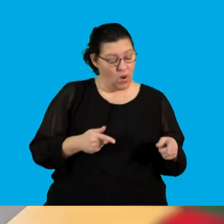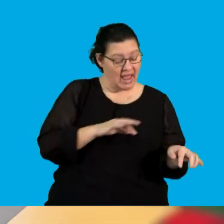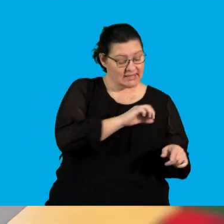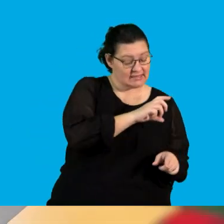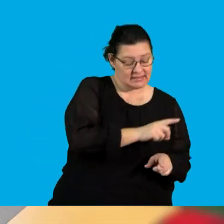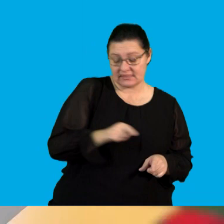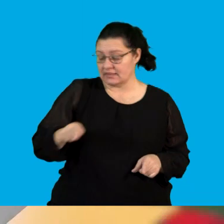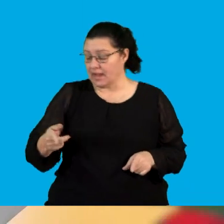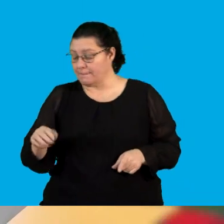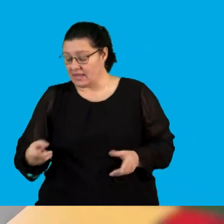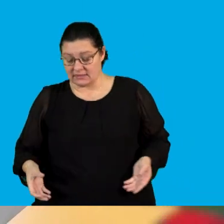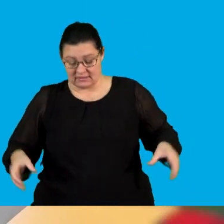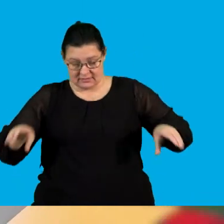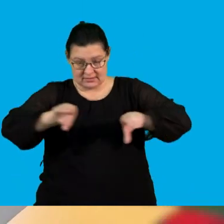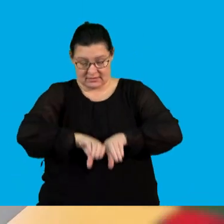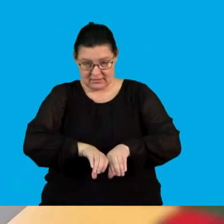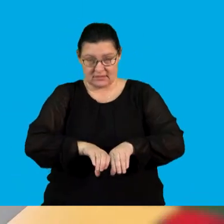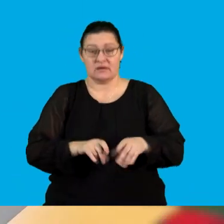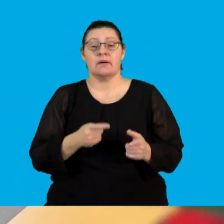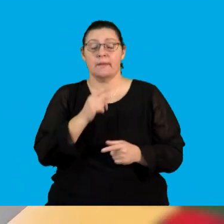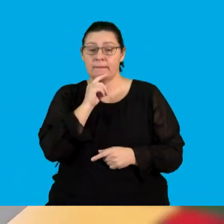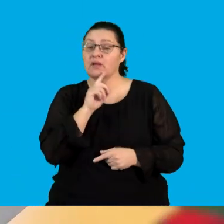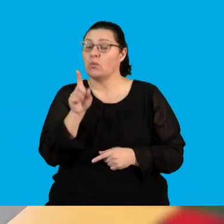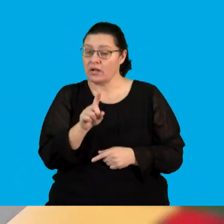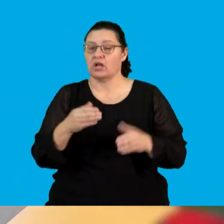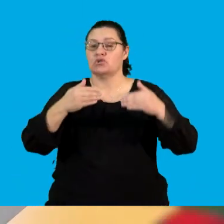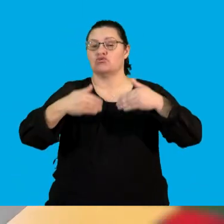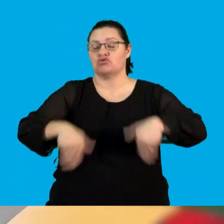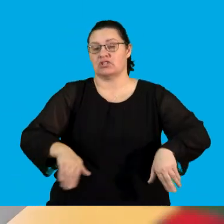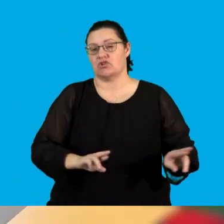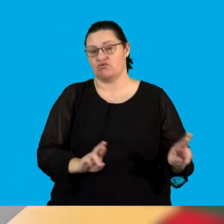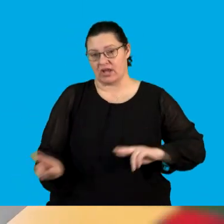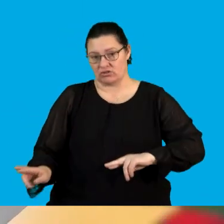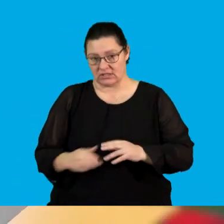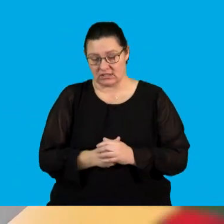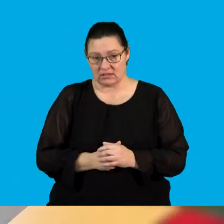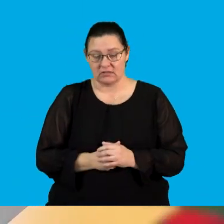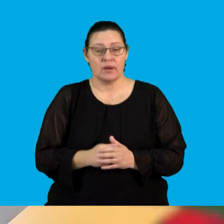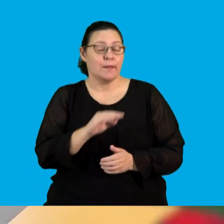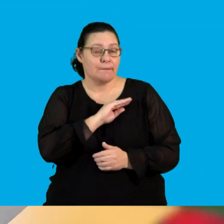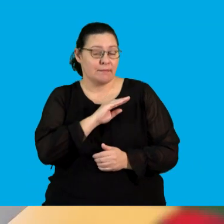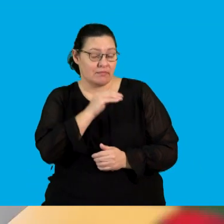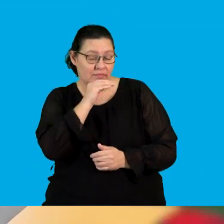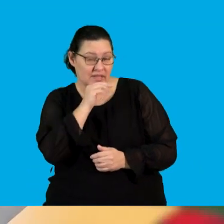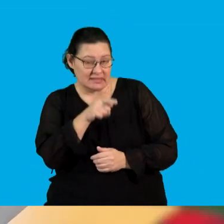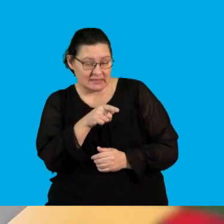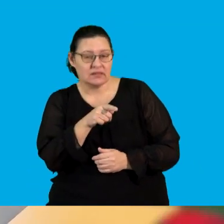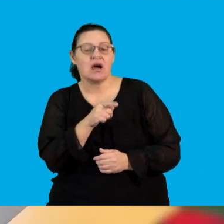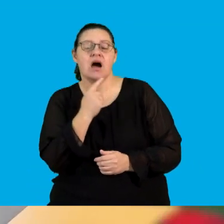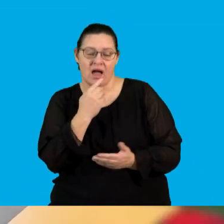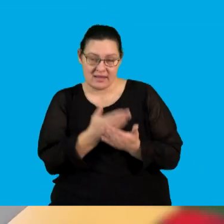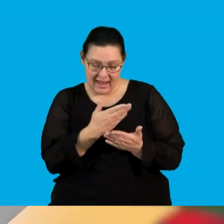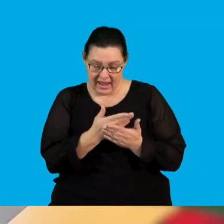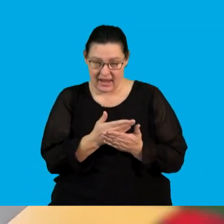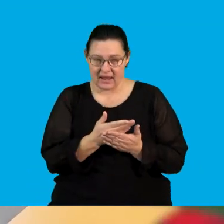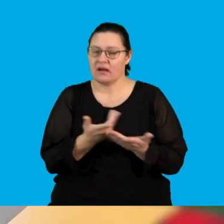an acid and a base, that entire reaction is regarded or is referred to as a neutralization reaction. So therefore, acids